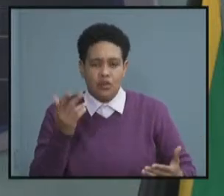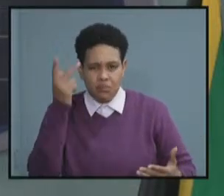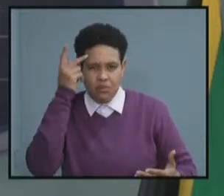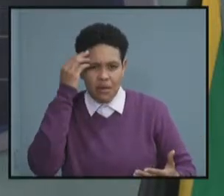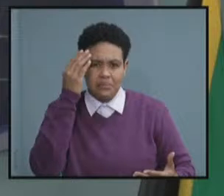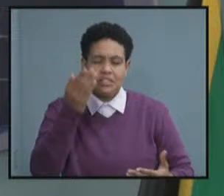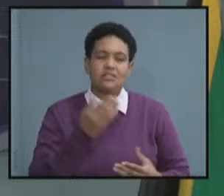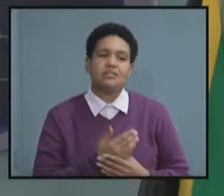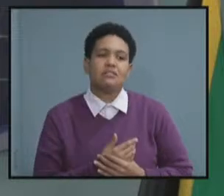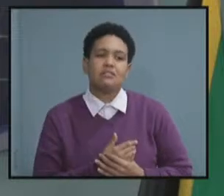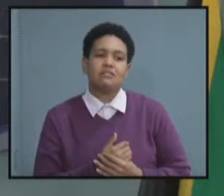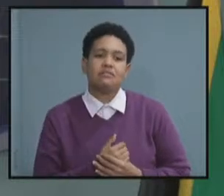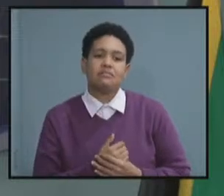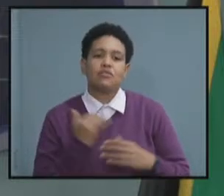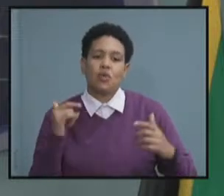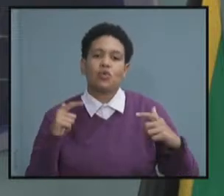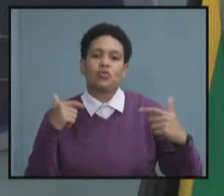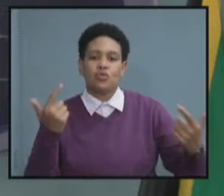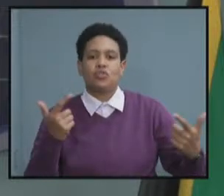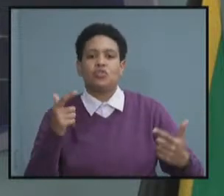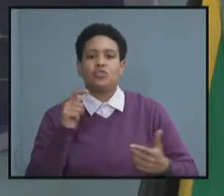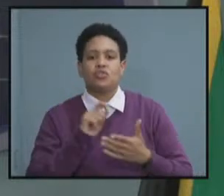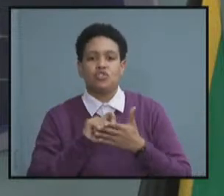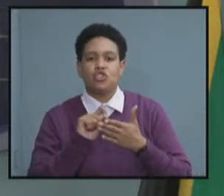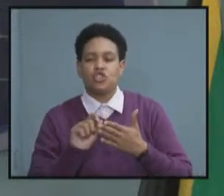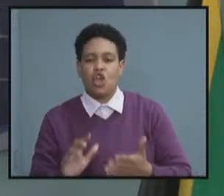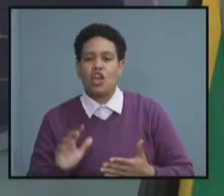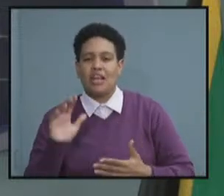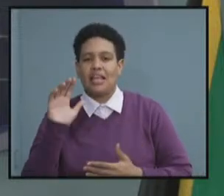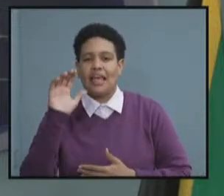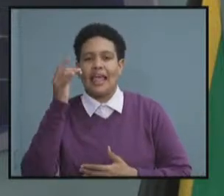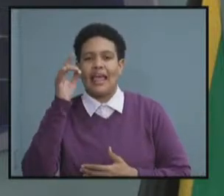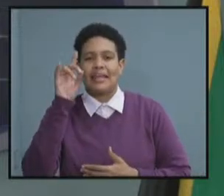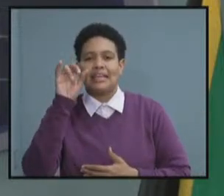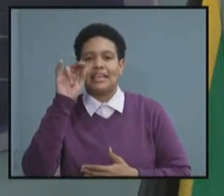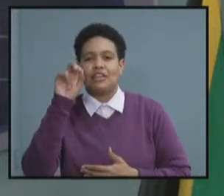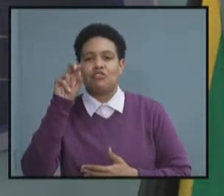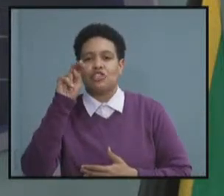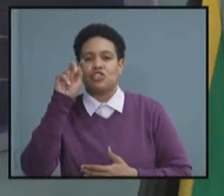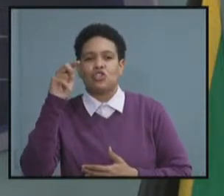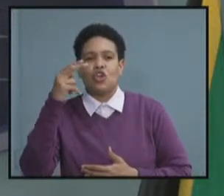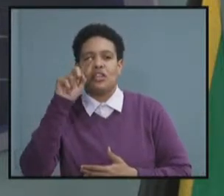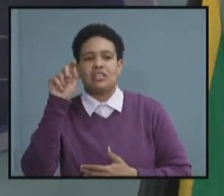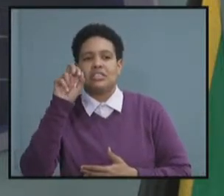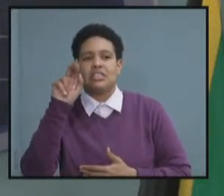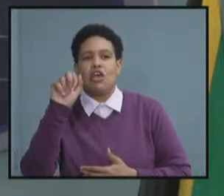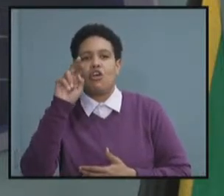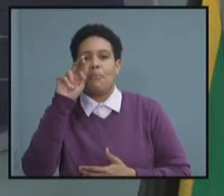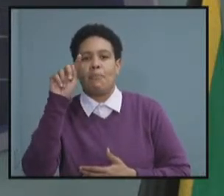Thank you so much, Prime Minister. Let's go then to our journalists. 18 Degrees North, Zara Burton.